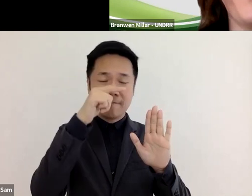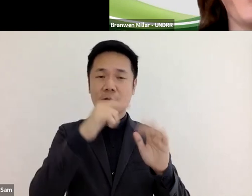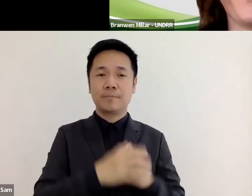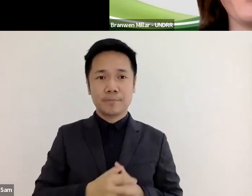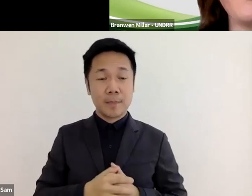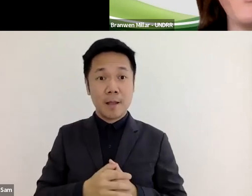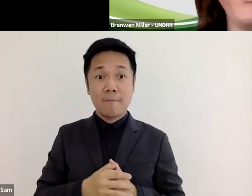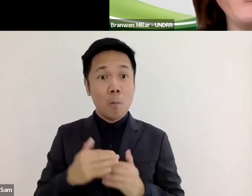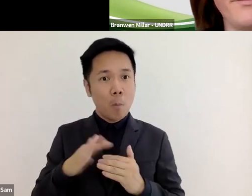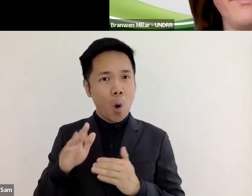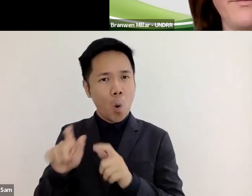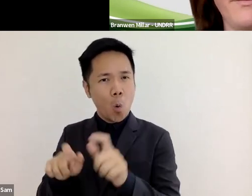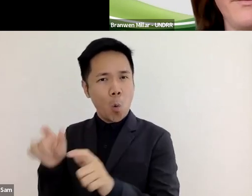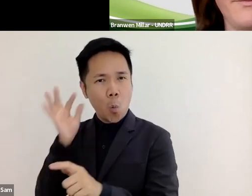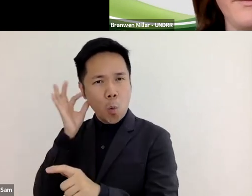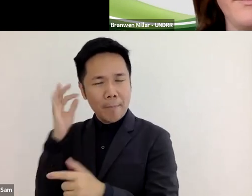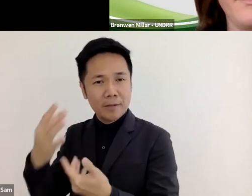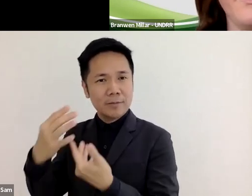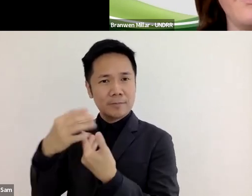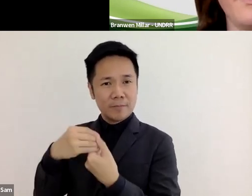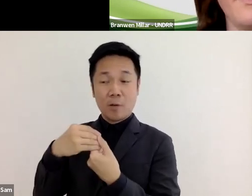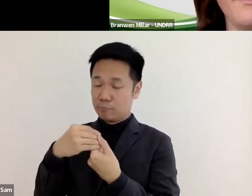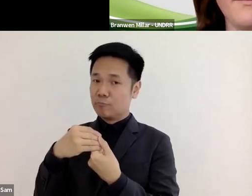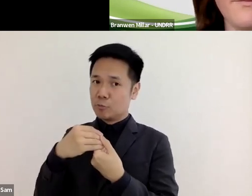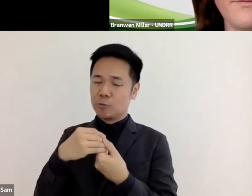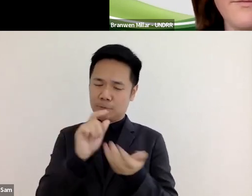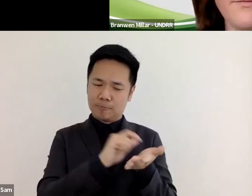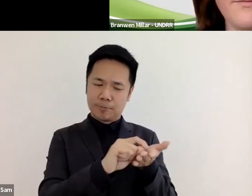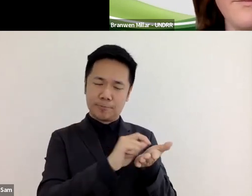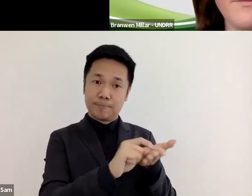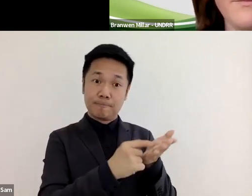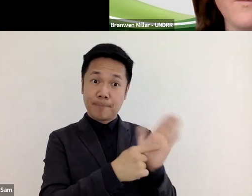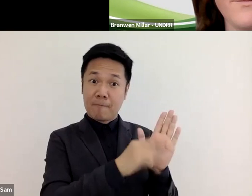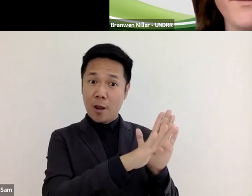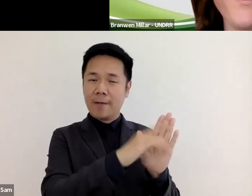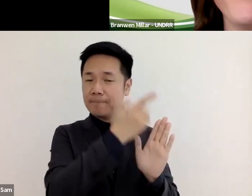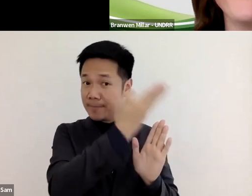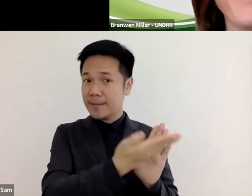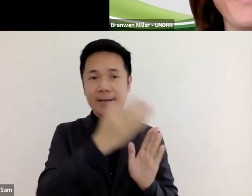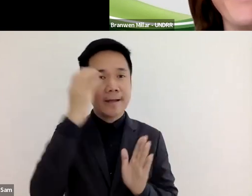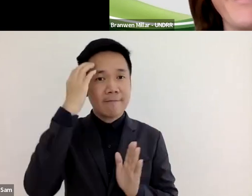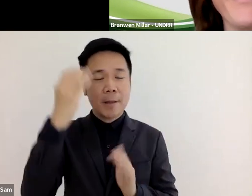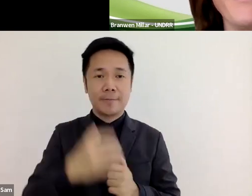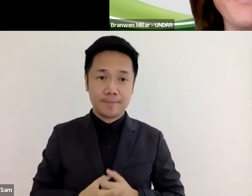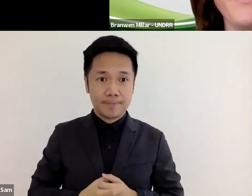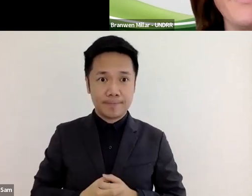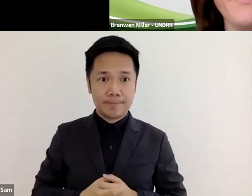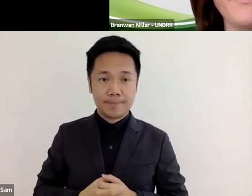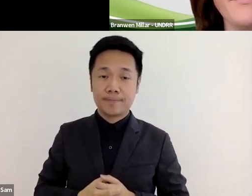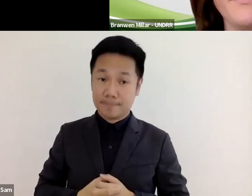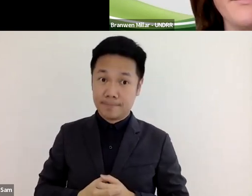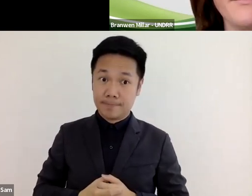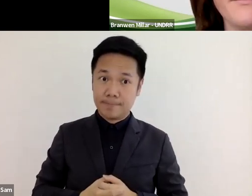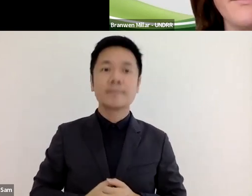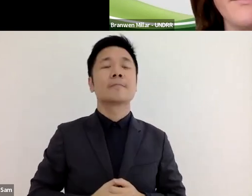as an agent of change into this economic model. Above all, collaborations among all sectors to